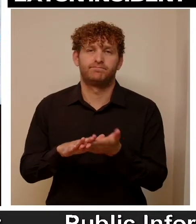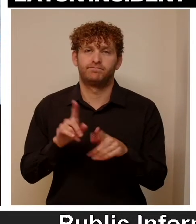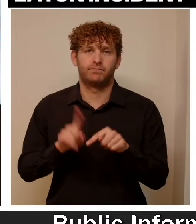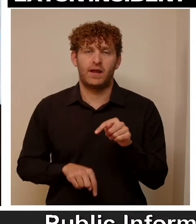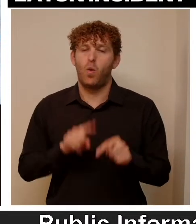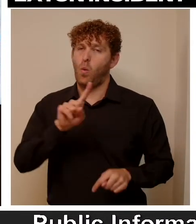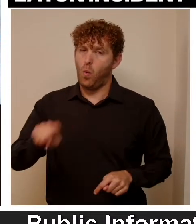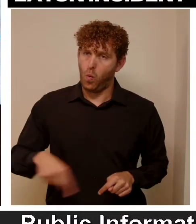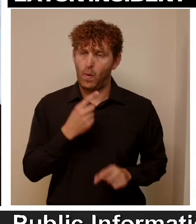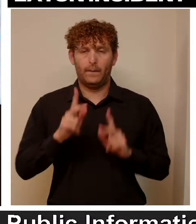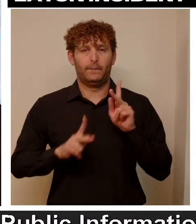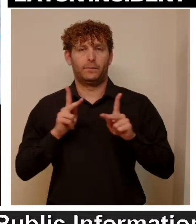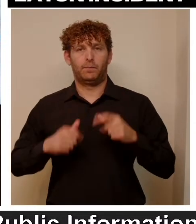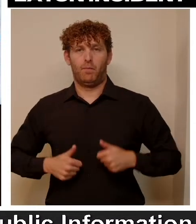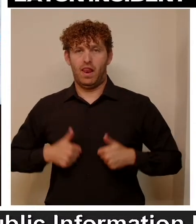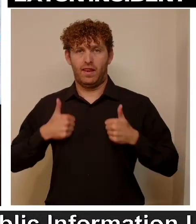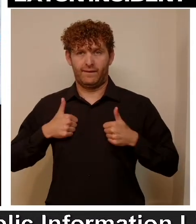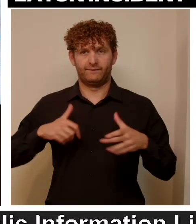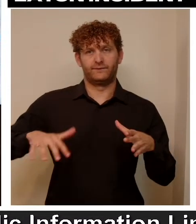only. Thank you.